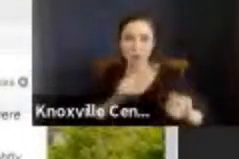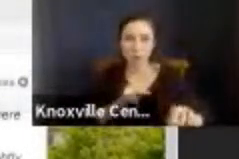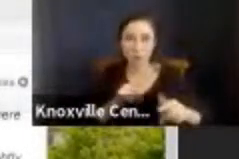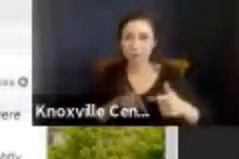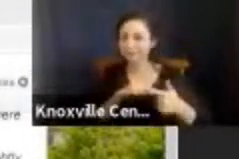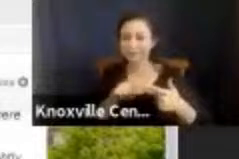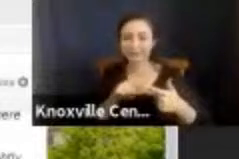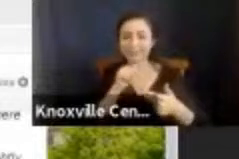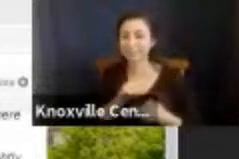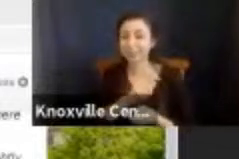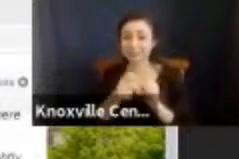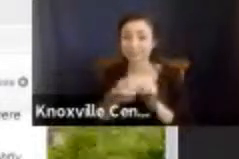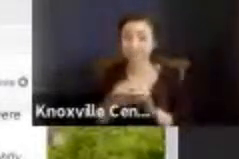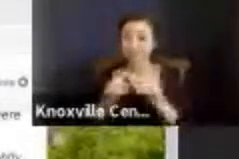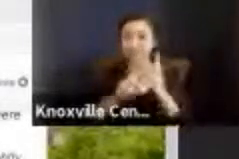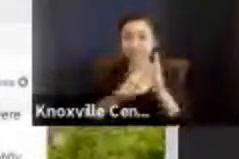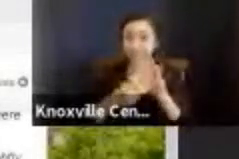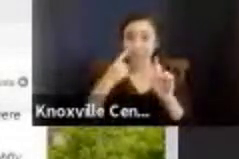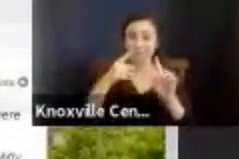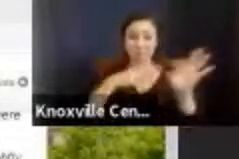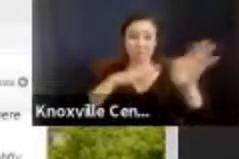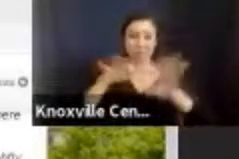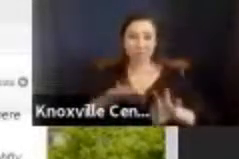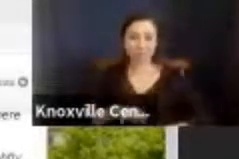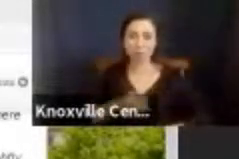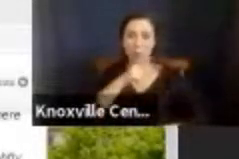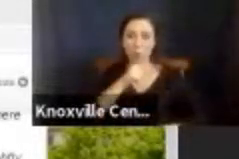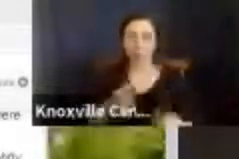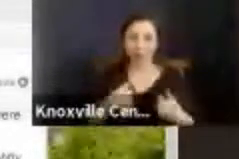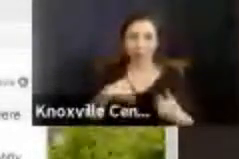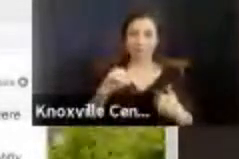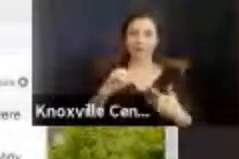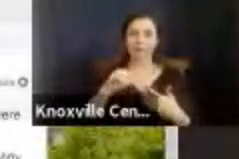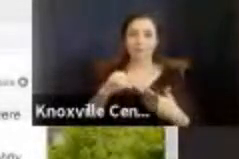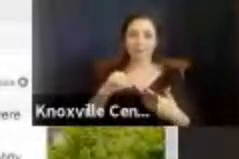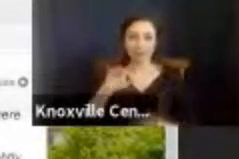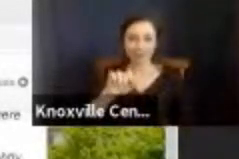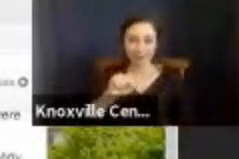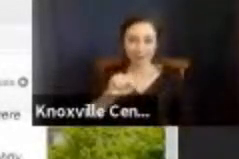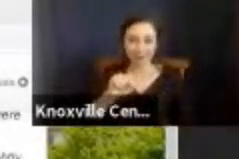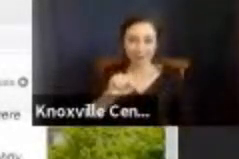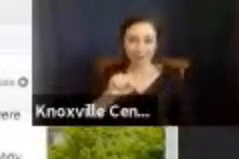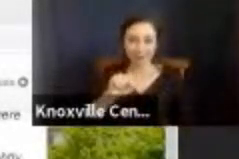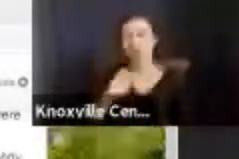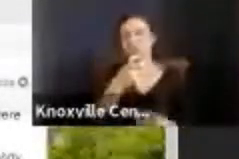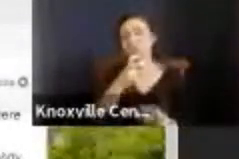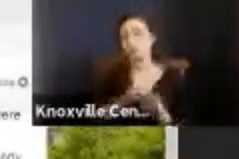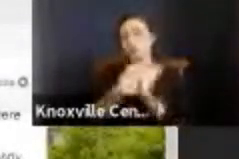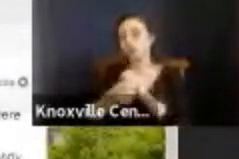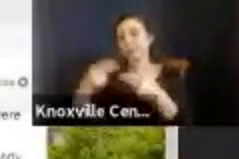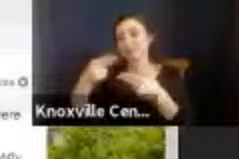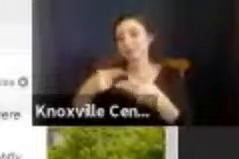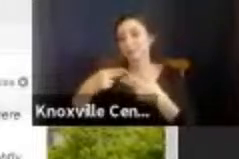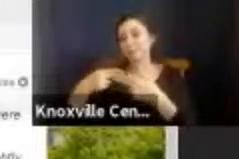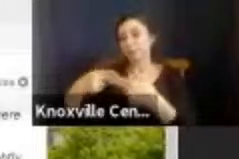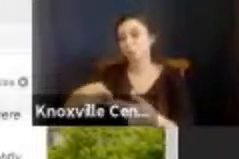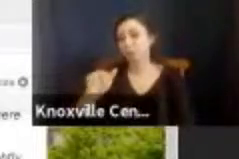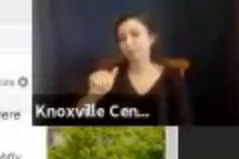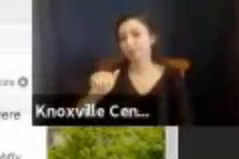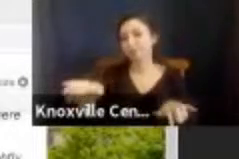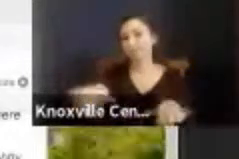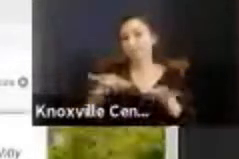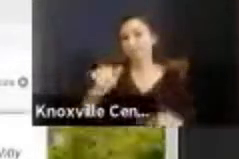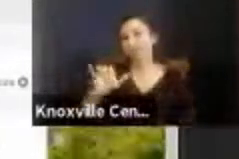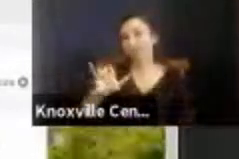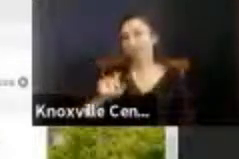definition, just a different way of determining when people are out of being called an active case. Let's go on to the first